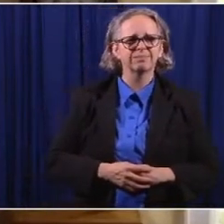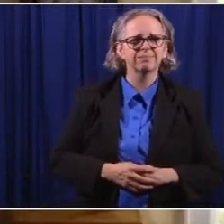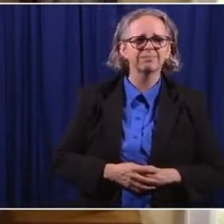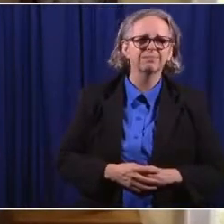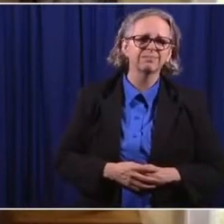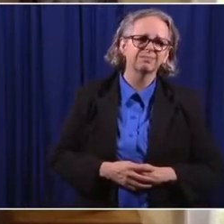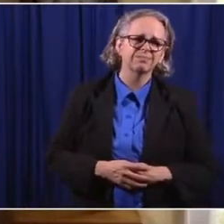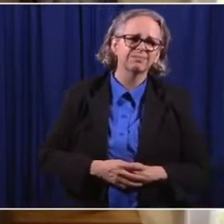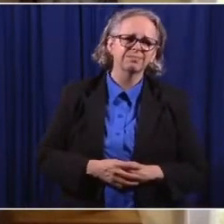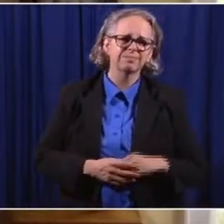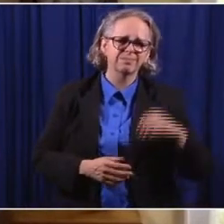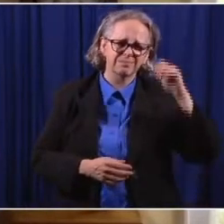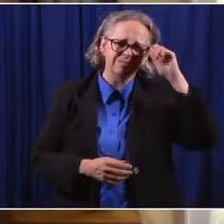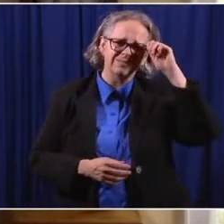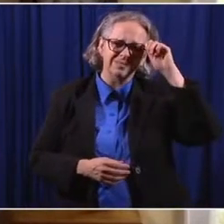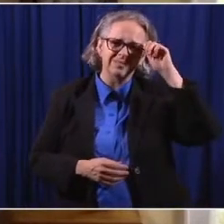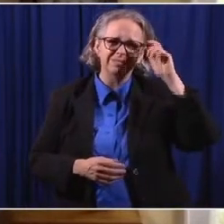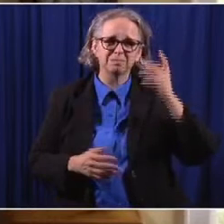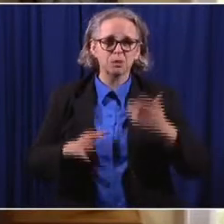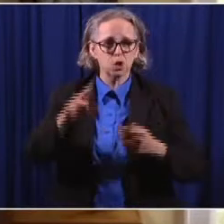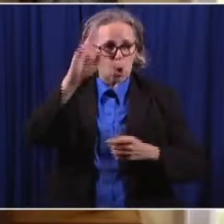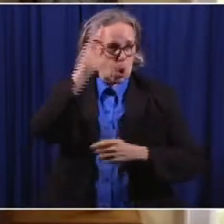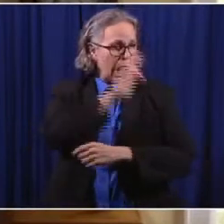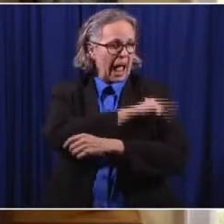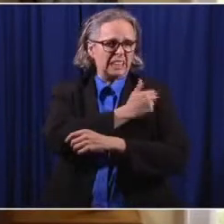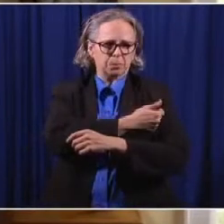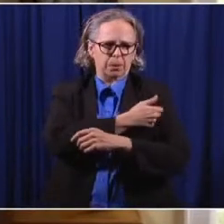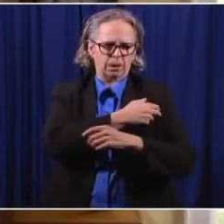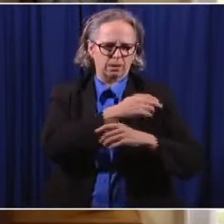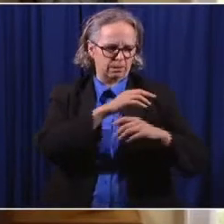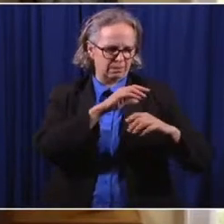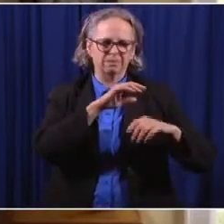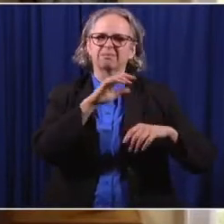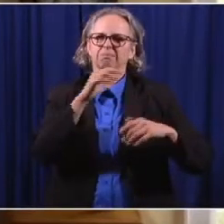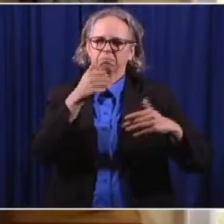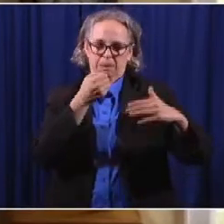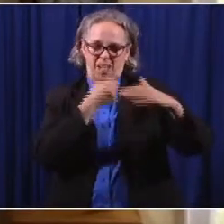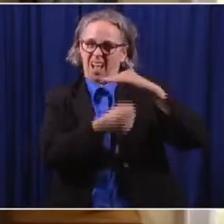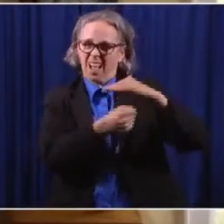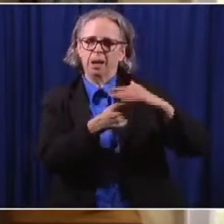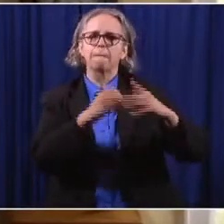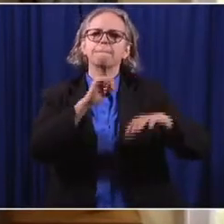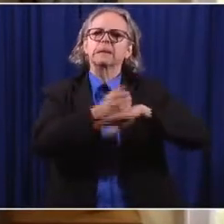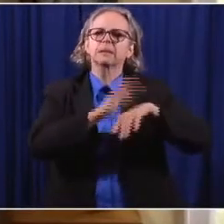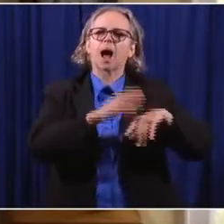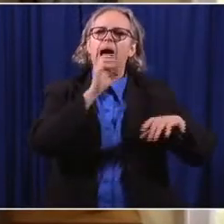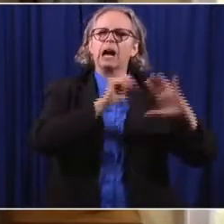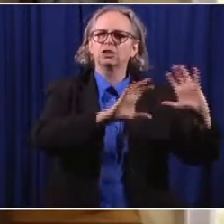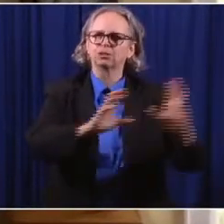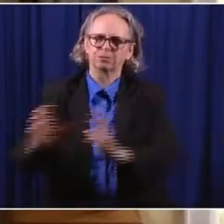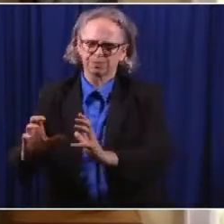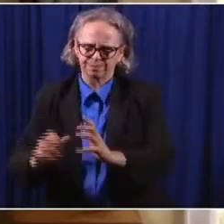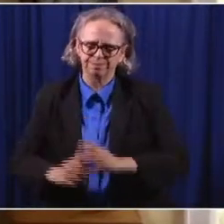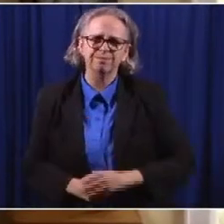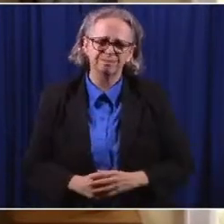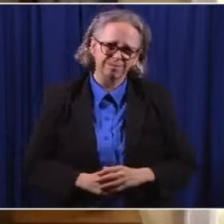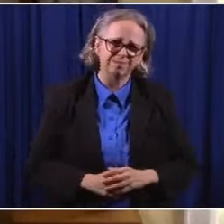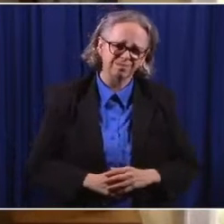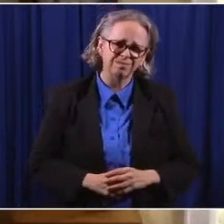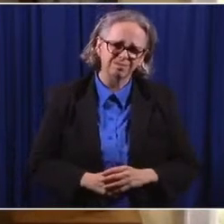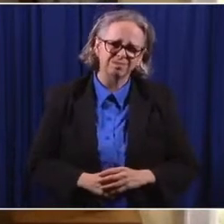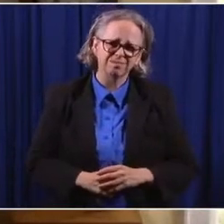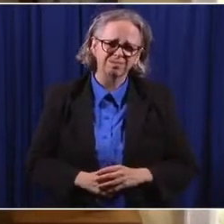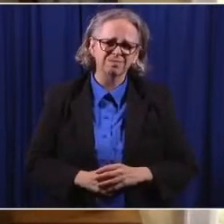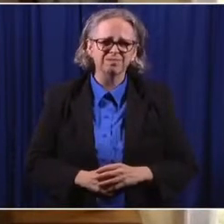This is hospitalization by age group. So you take each age group, and what you look at is the